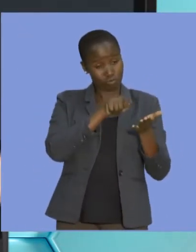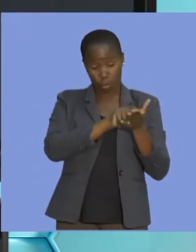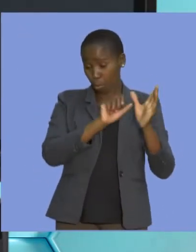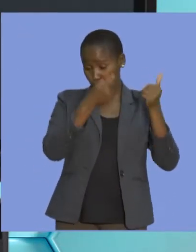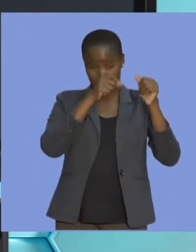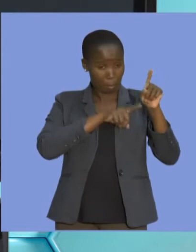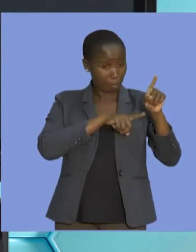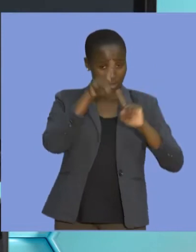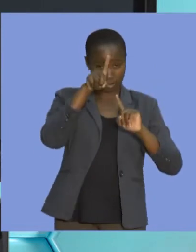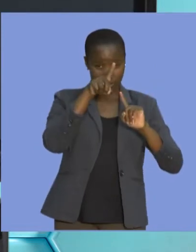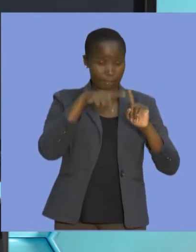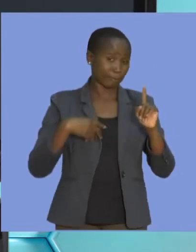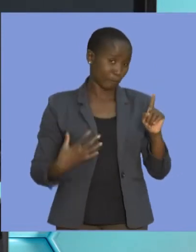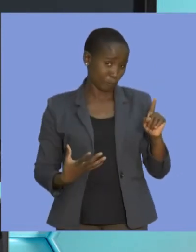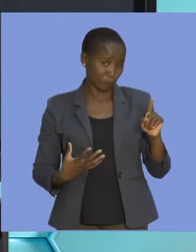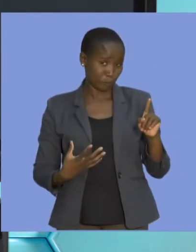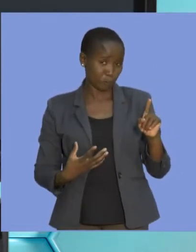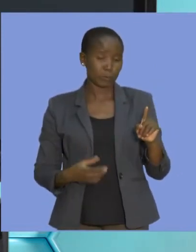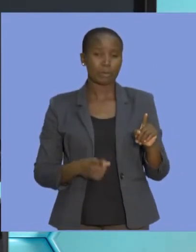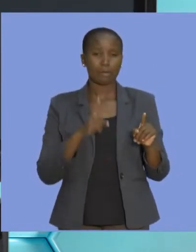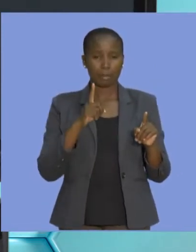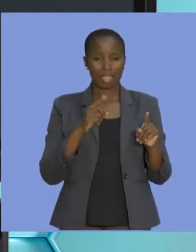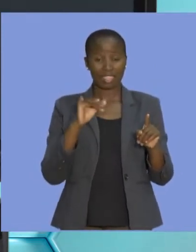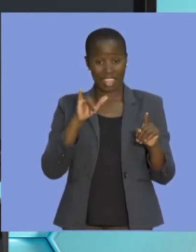in the class, hence can be misleading.